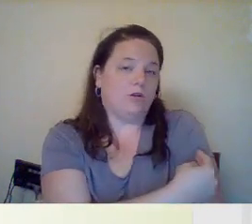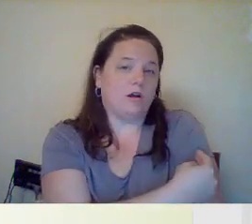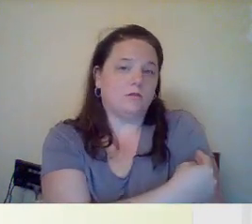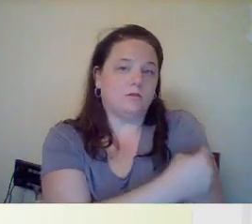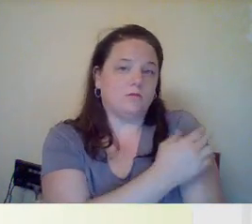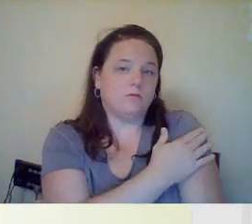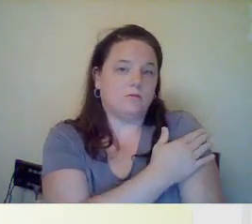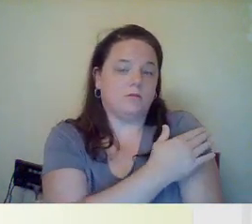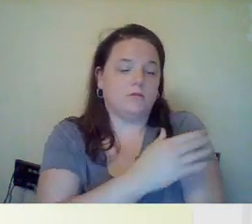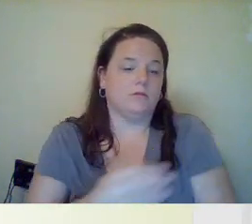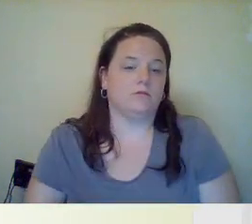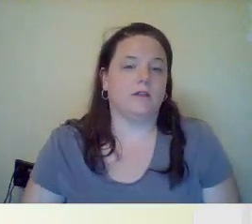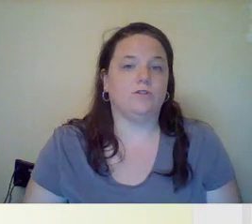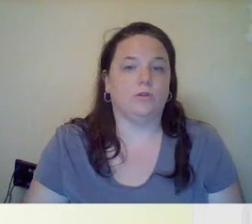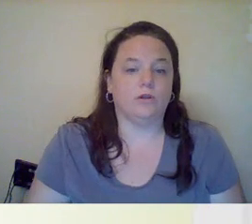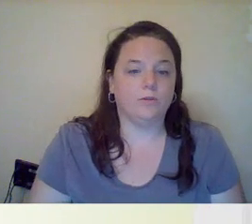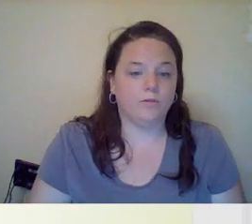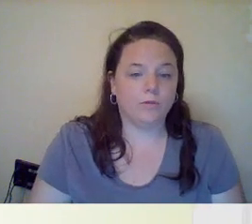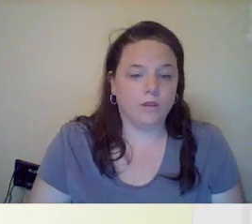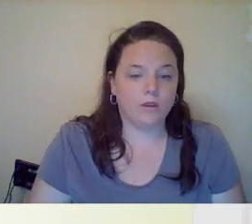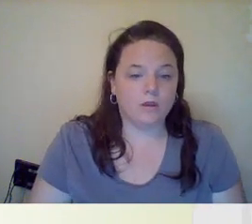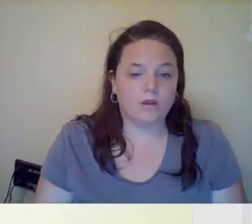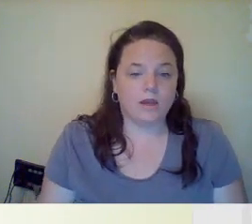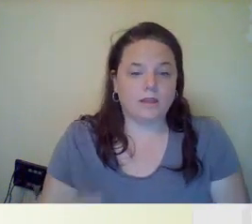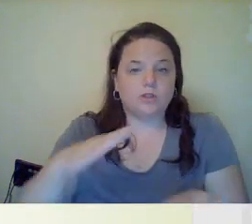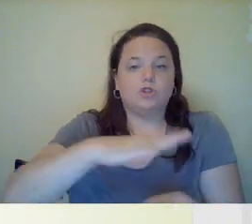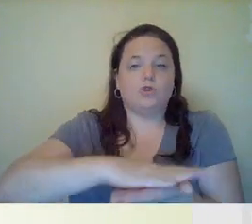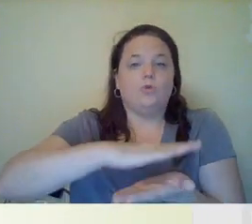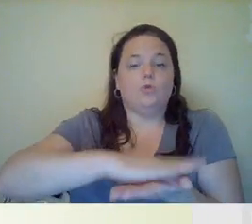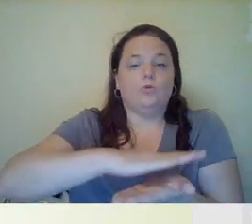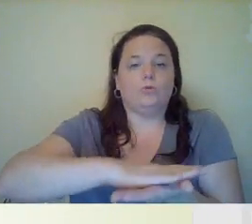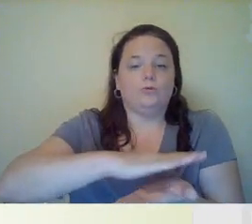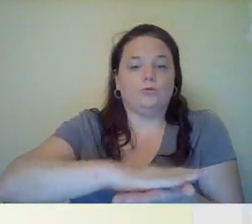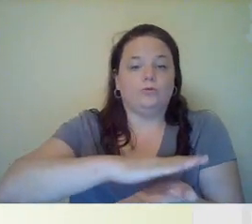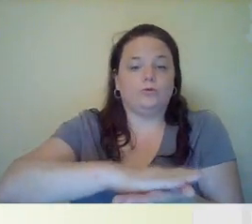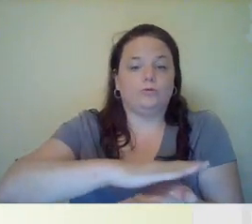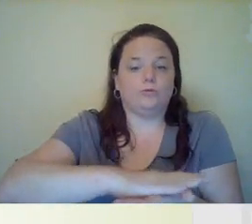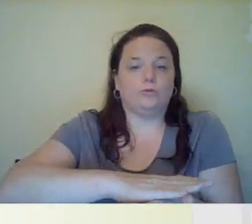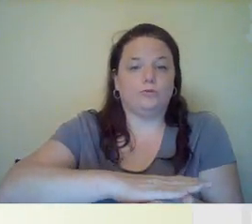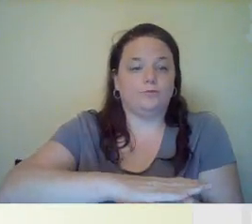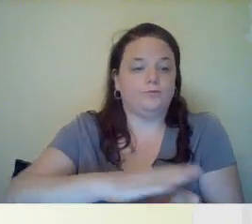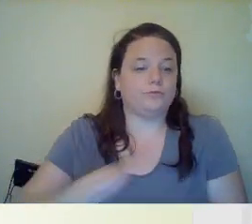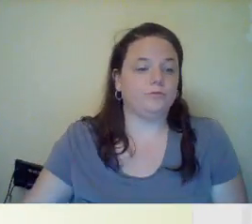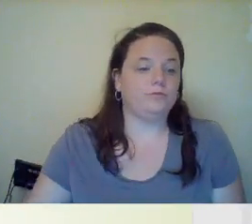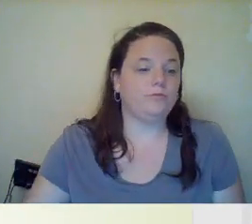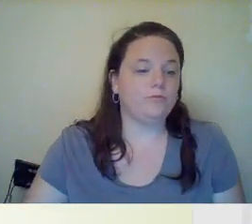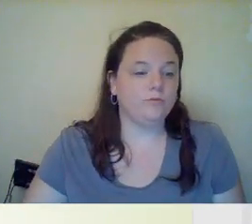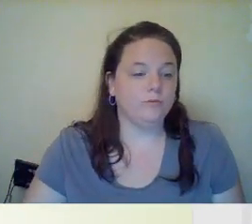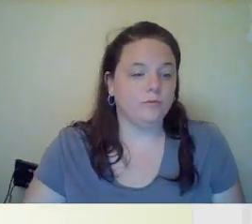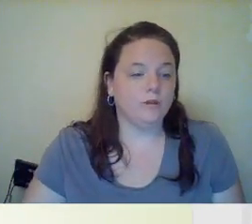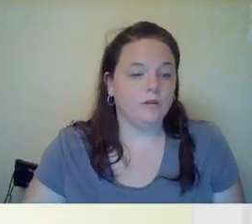draw across on your left shoulder. And school.